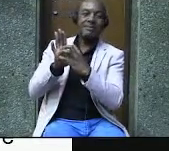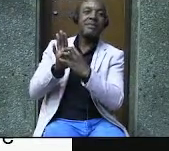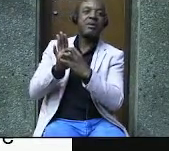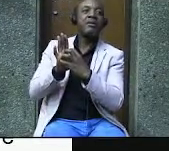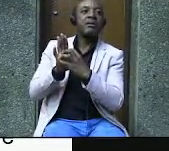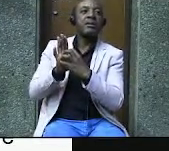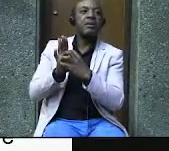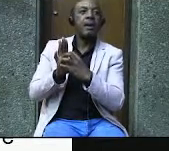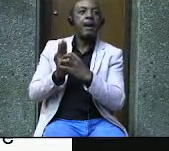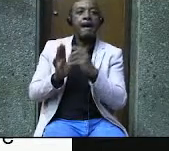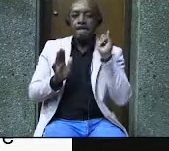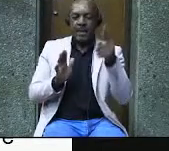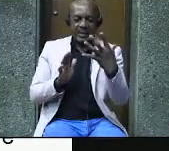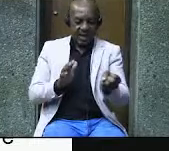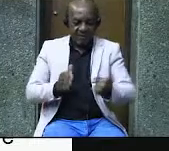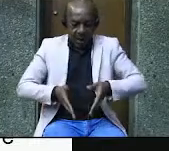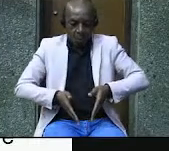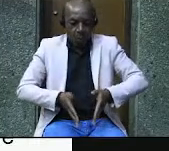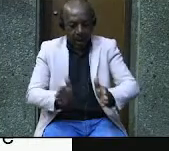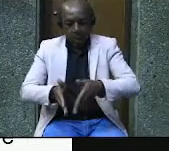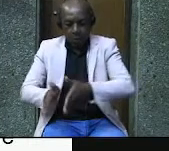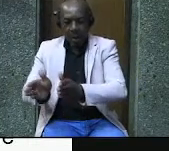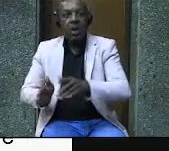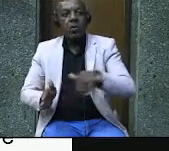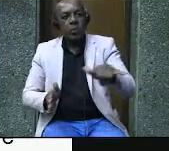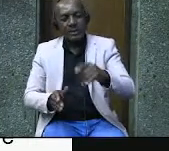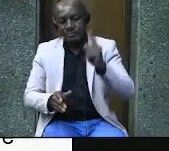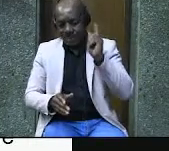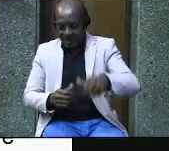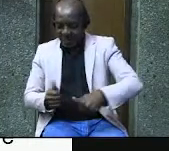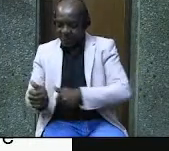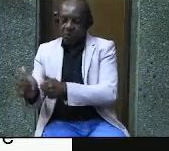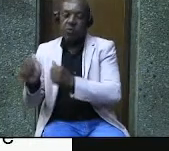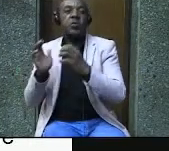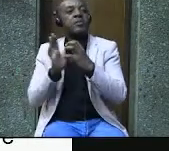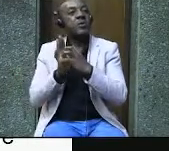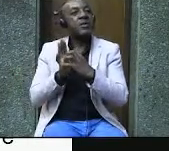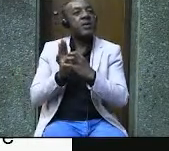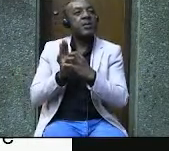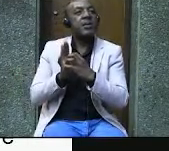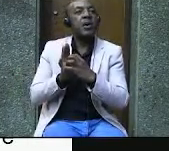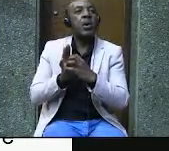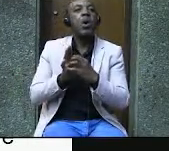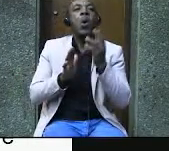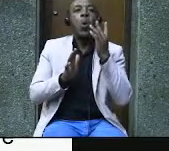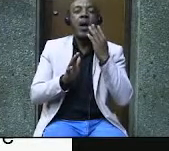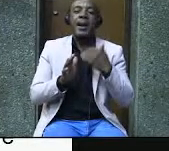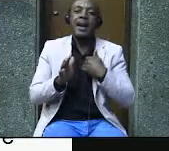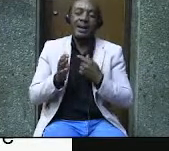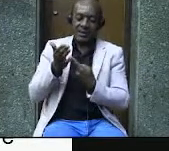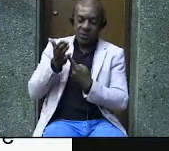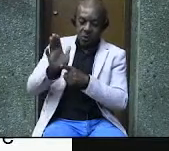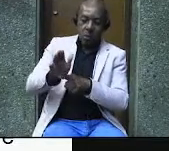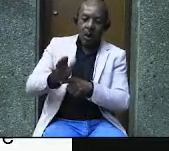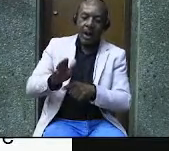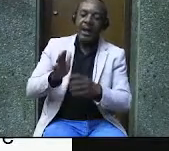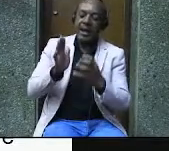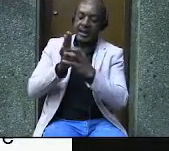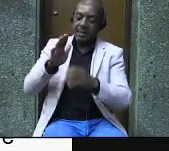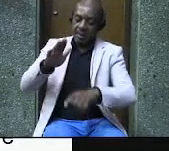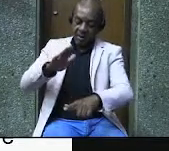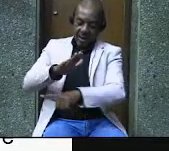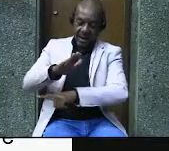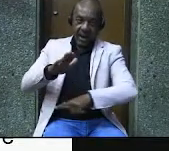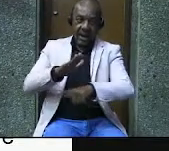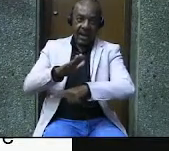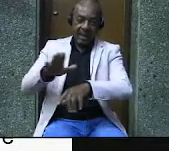be procedures that are followed. For instance, in the case of land, the municipality should also be engaged